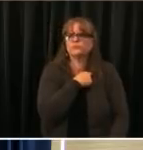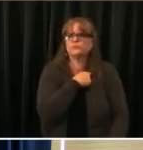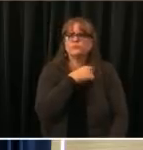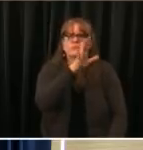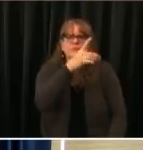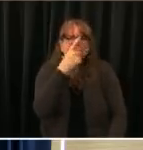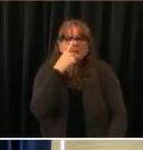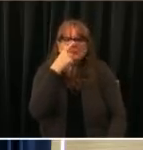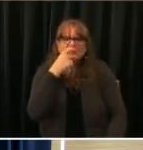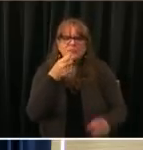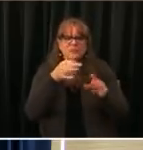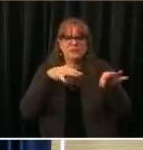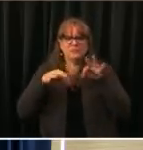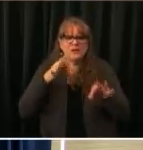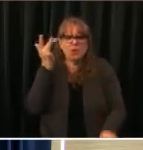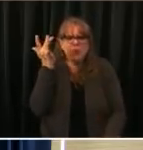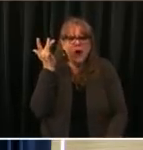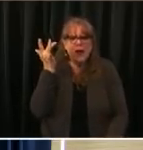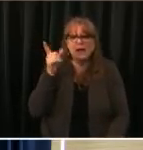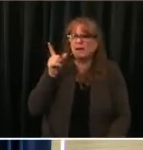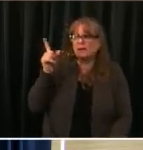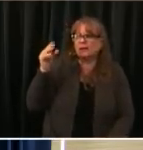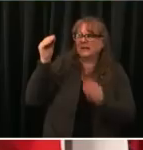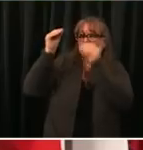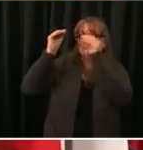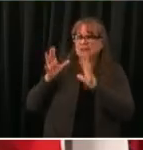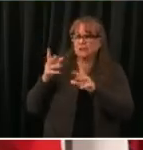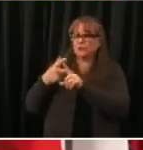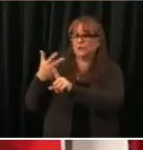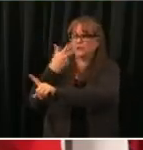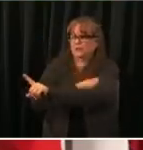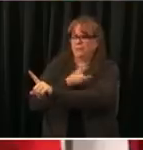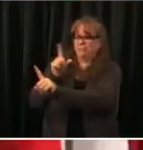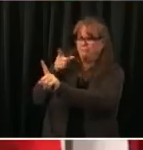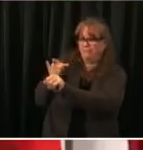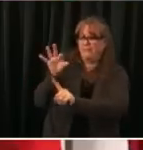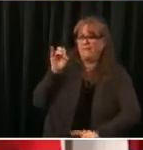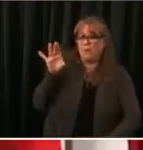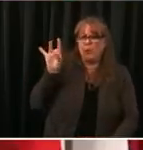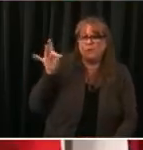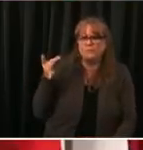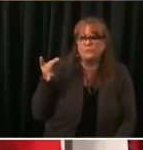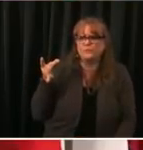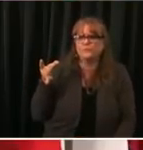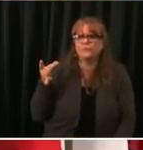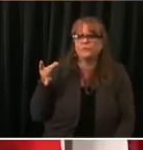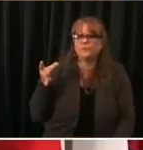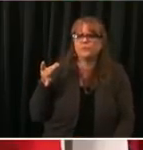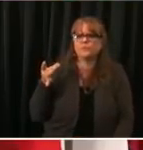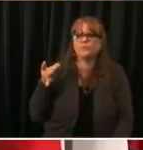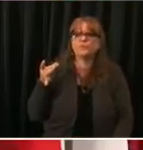for teachers for them to be vaccinated on February 8th? Sure. First and foremost, the